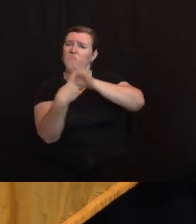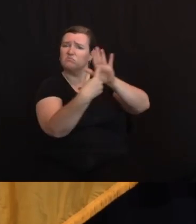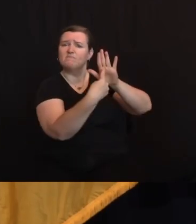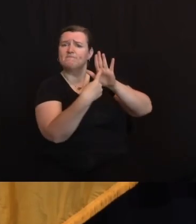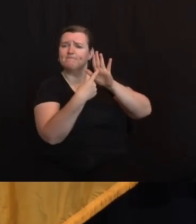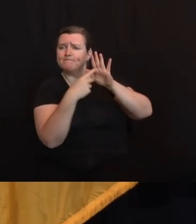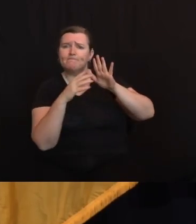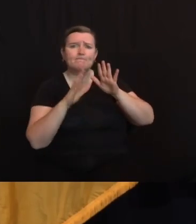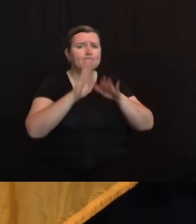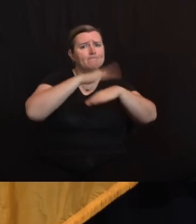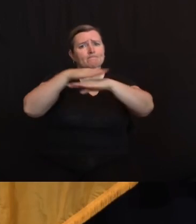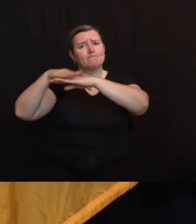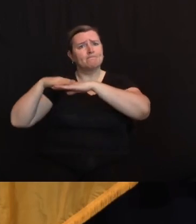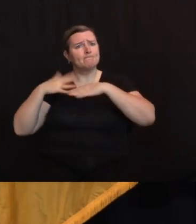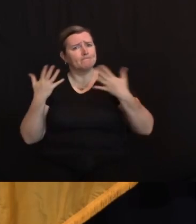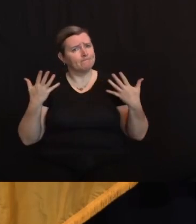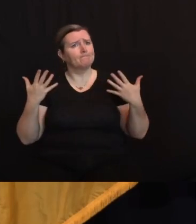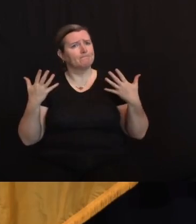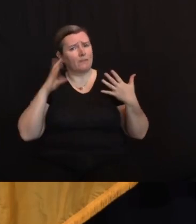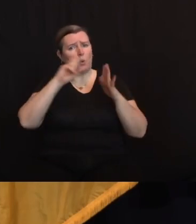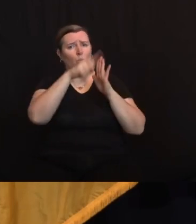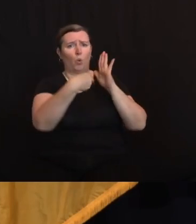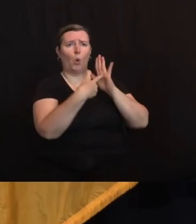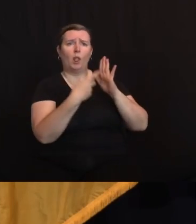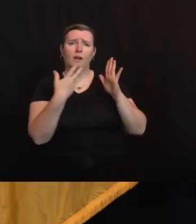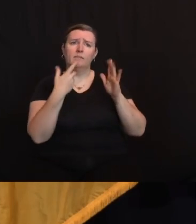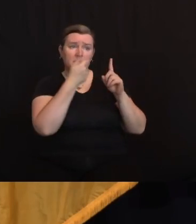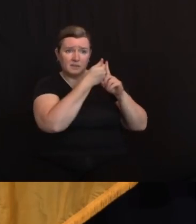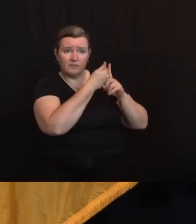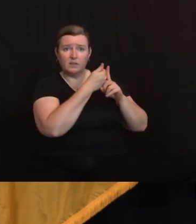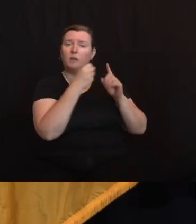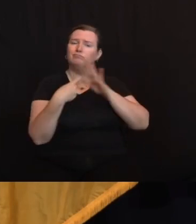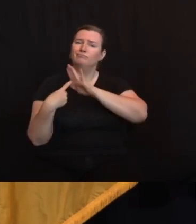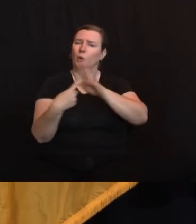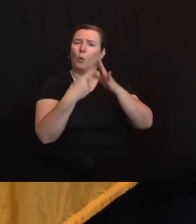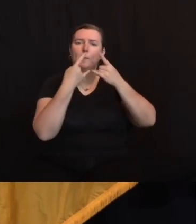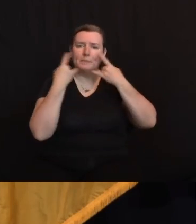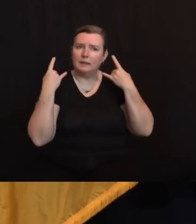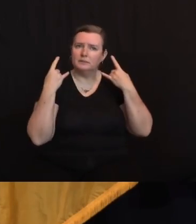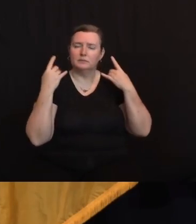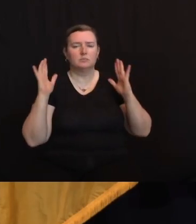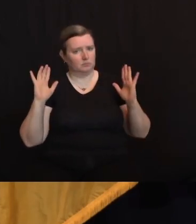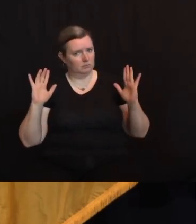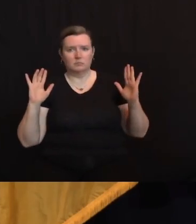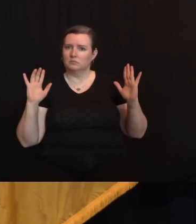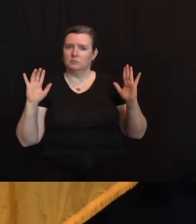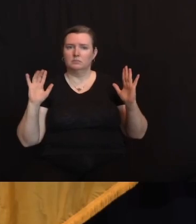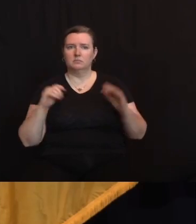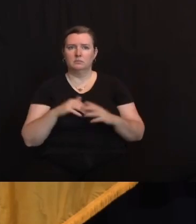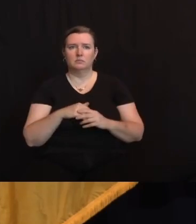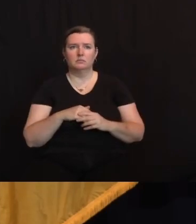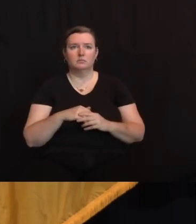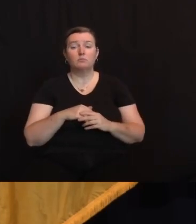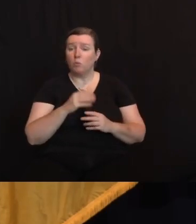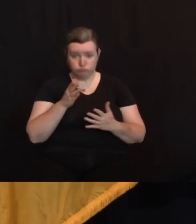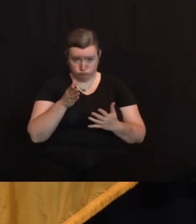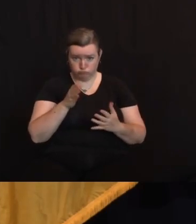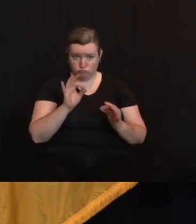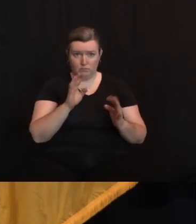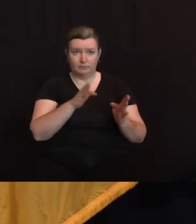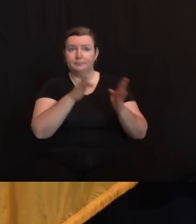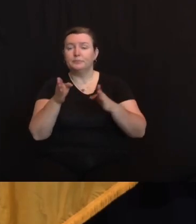own safety, but to make a statement for the rest of us. Thank you. Do you have anything, sir? You good? Good